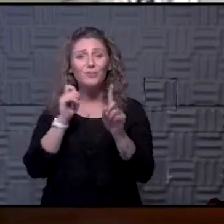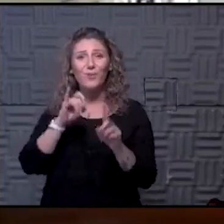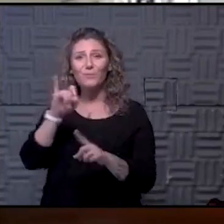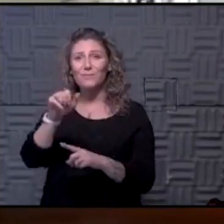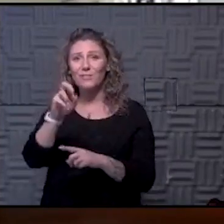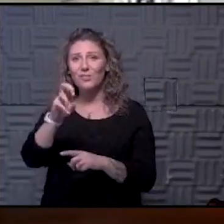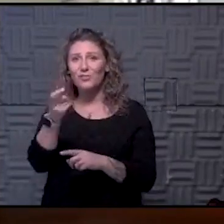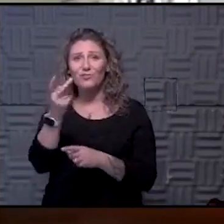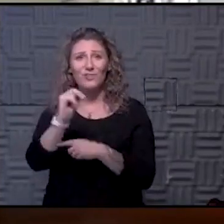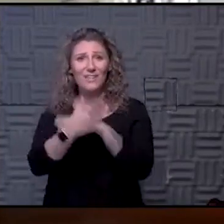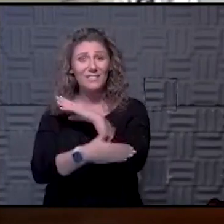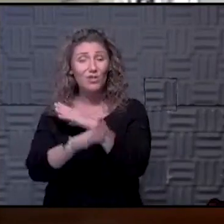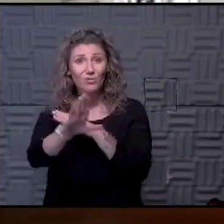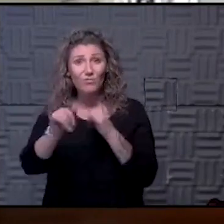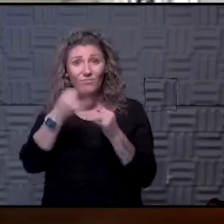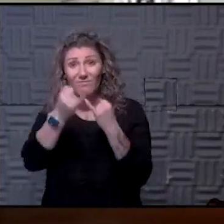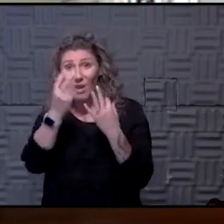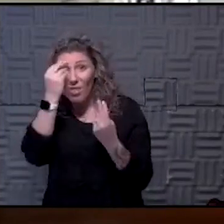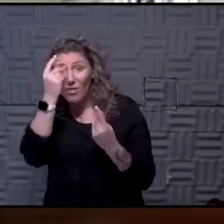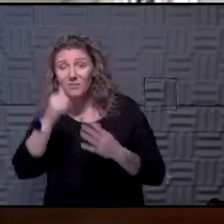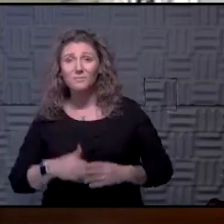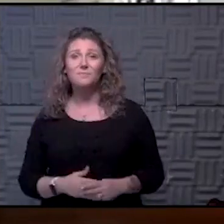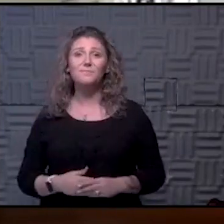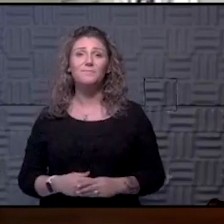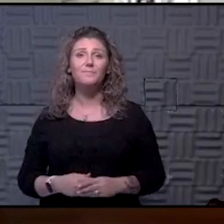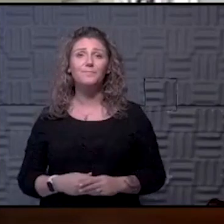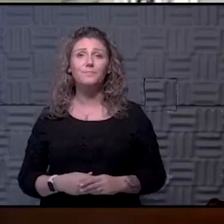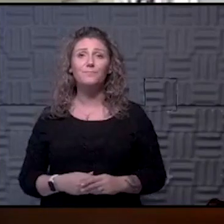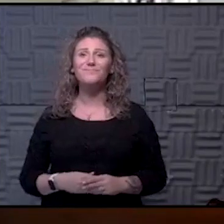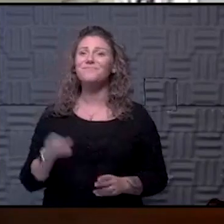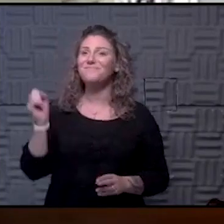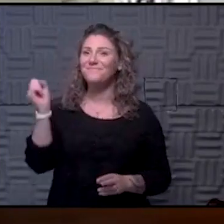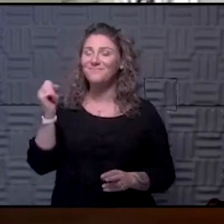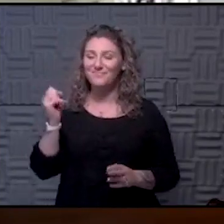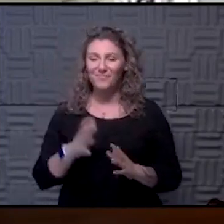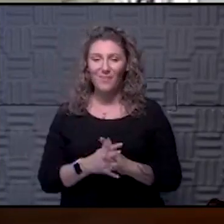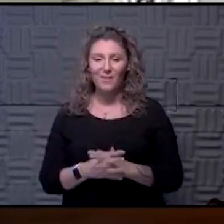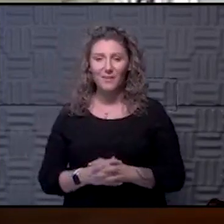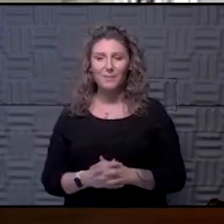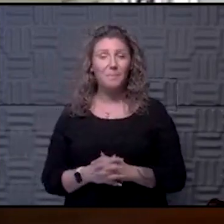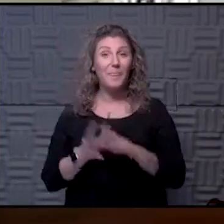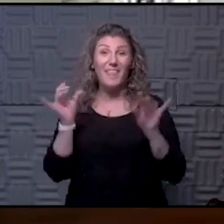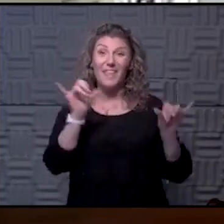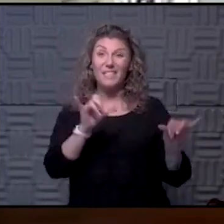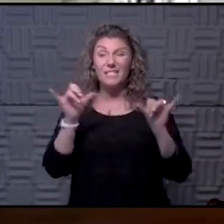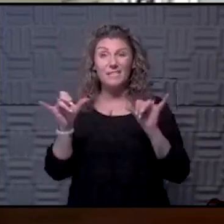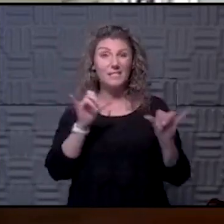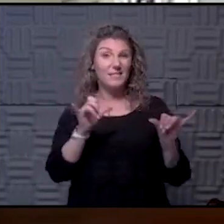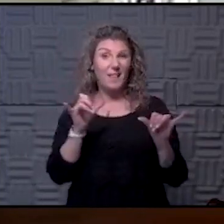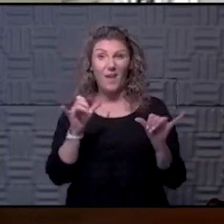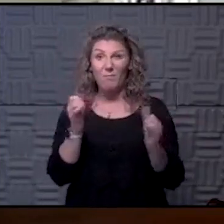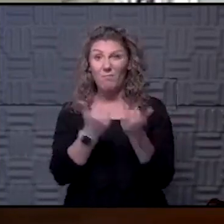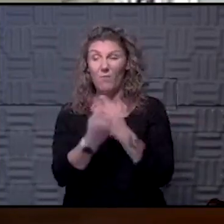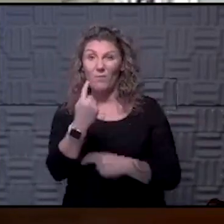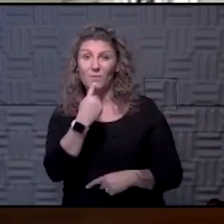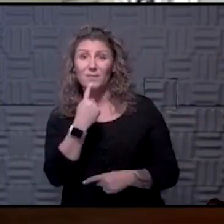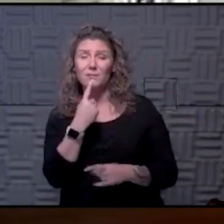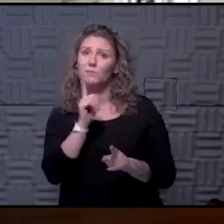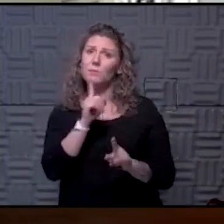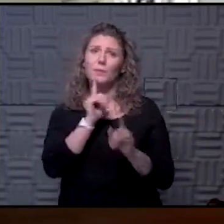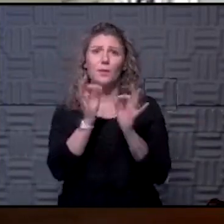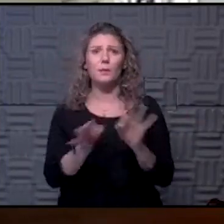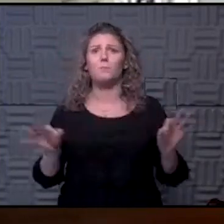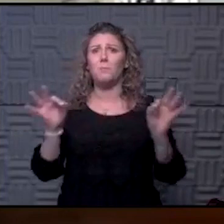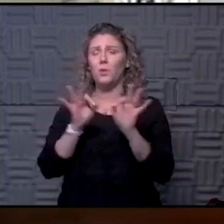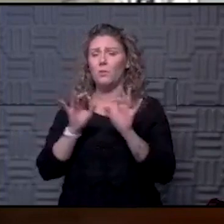Jackson County. Final thoughts this morning? Yes, just echoing the same sentiments, just remains crucially important that we